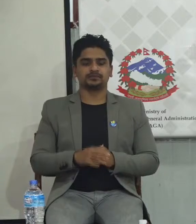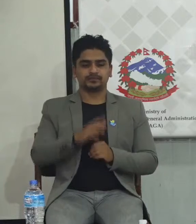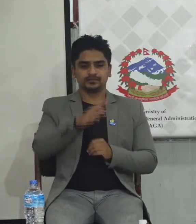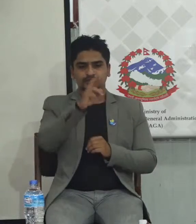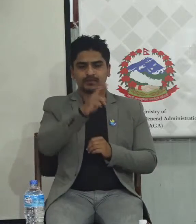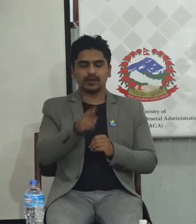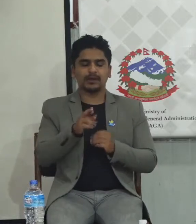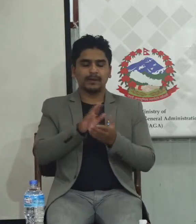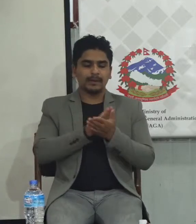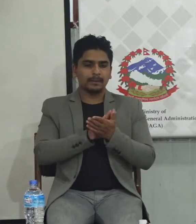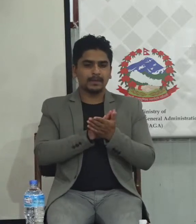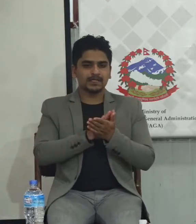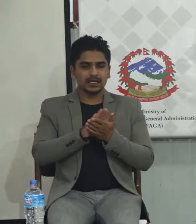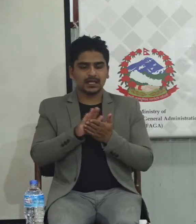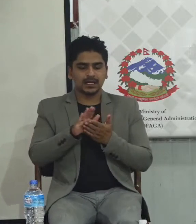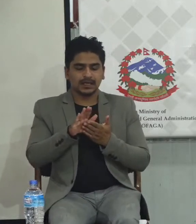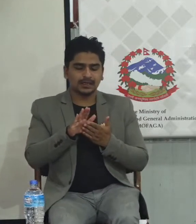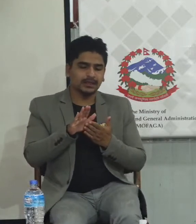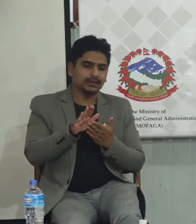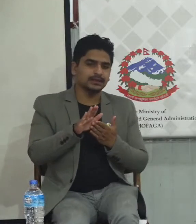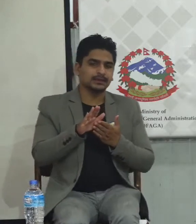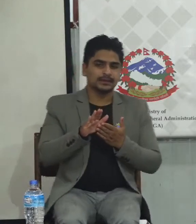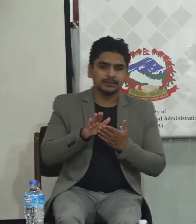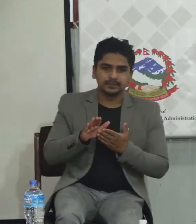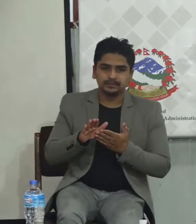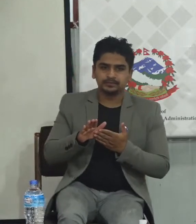eyes gently.